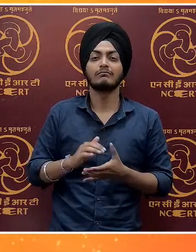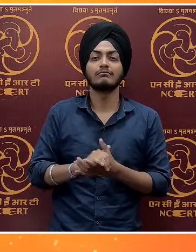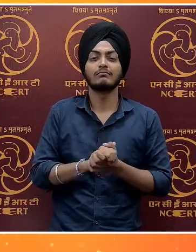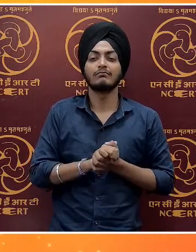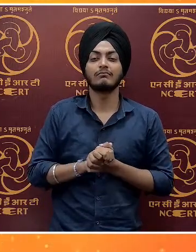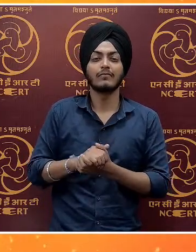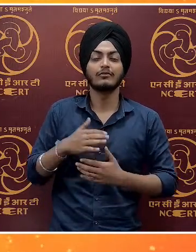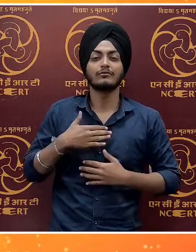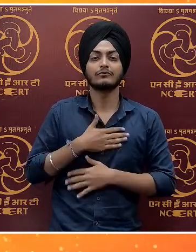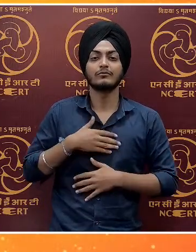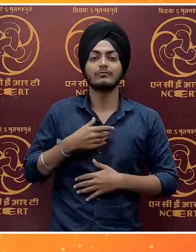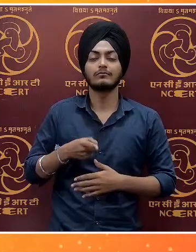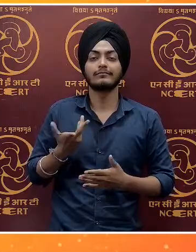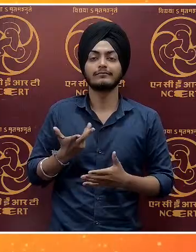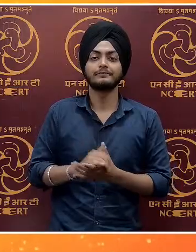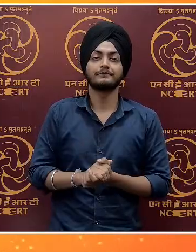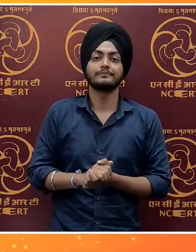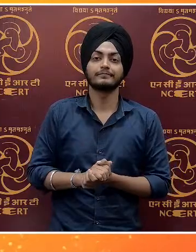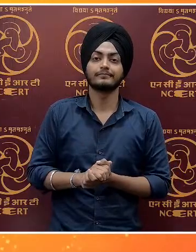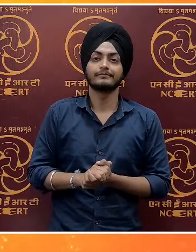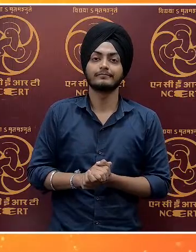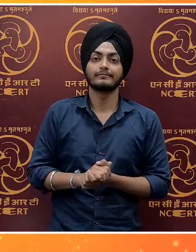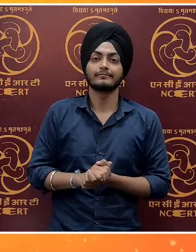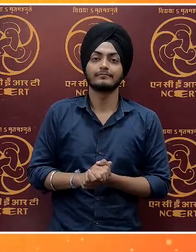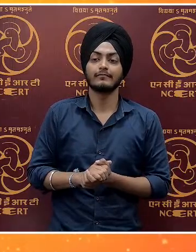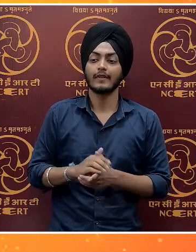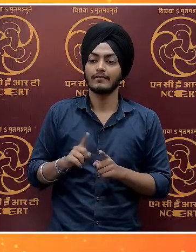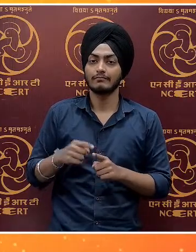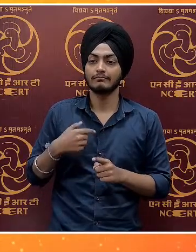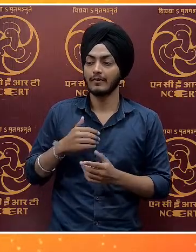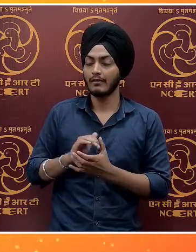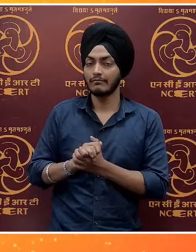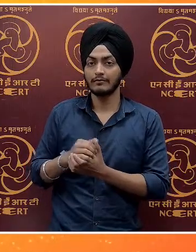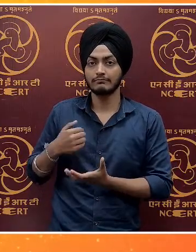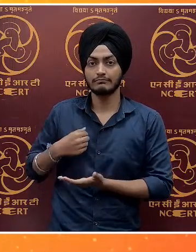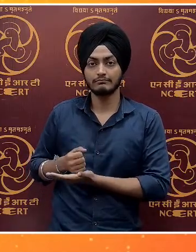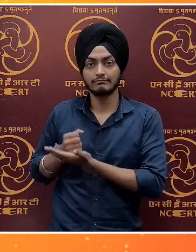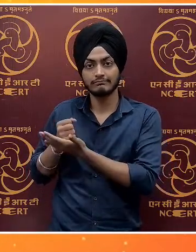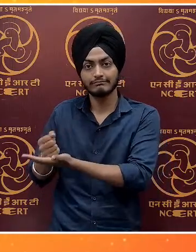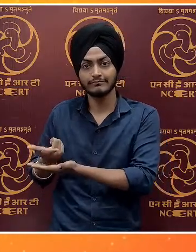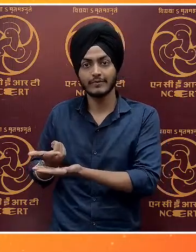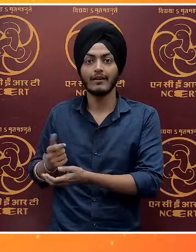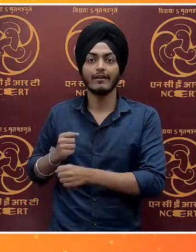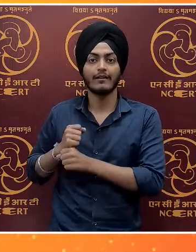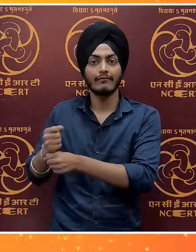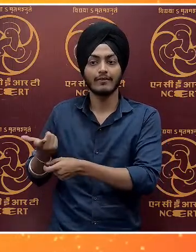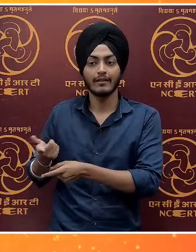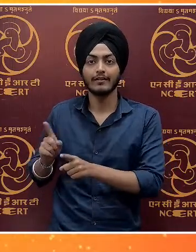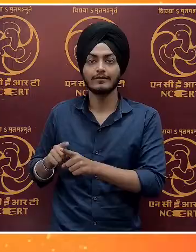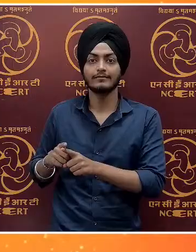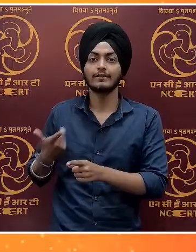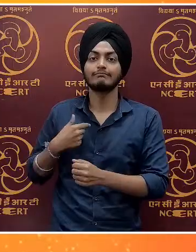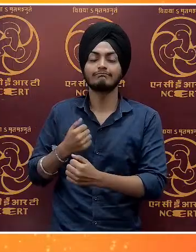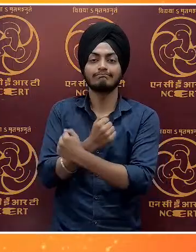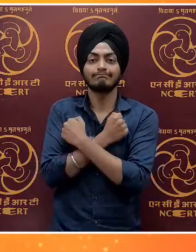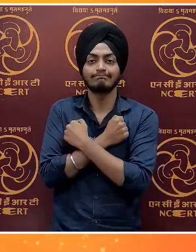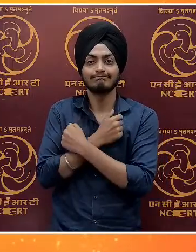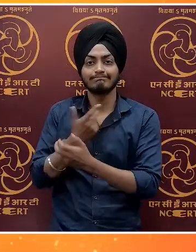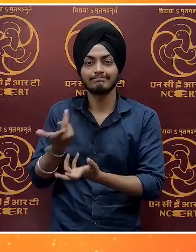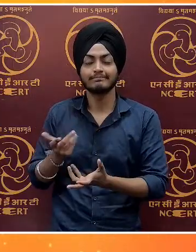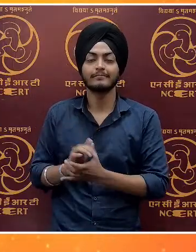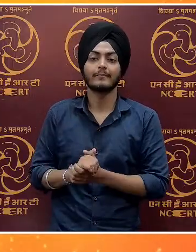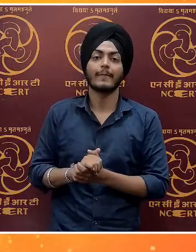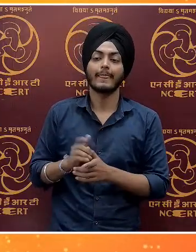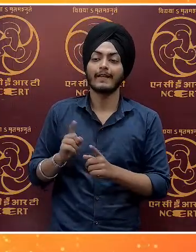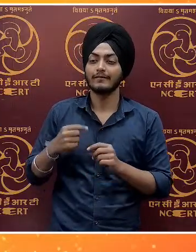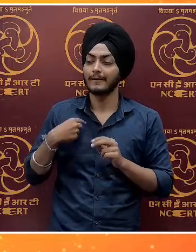Day? Well, we actually give gifts to our friends. We give them a hug and we talk to